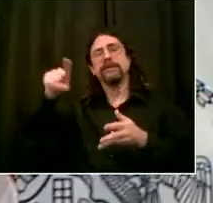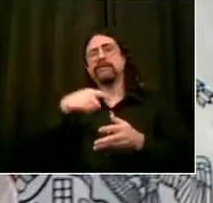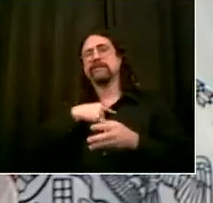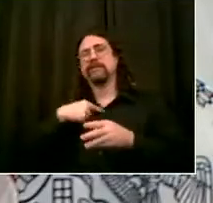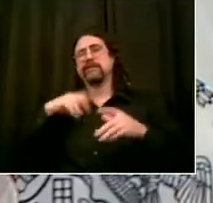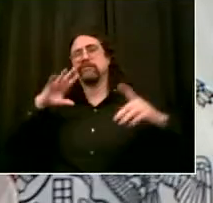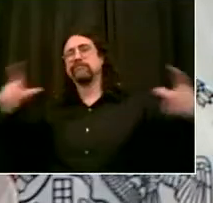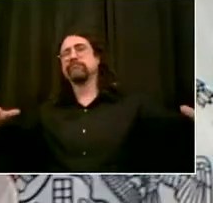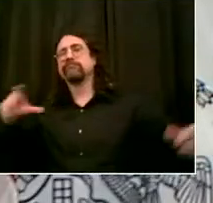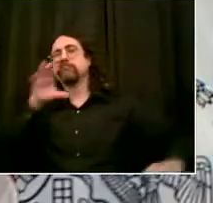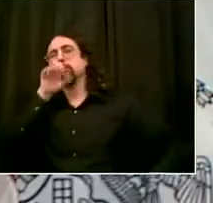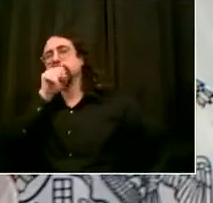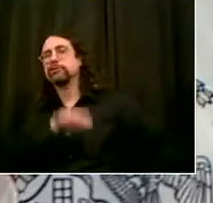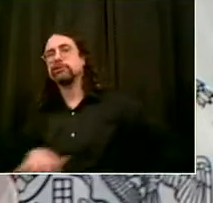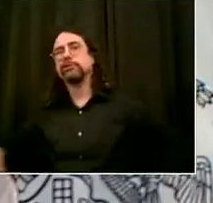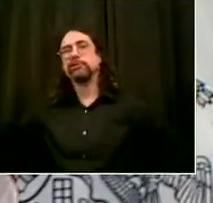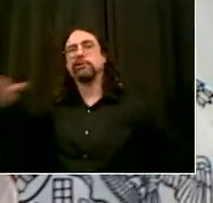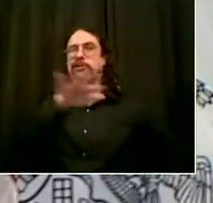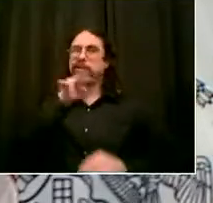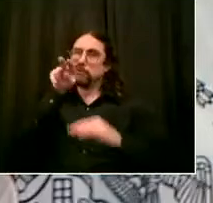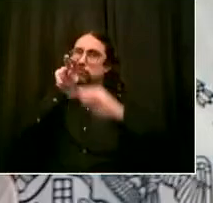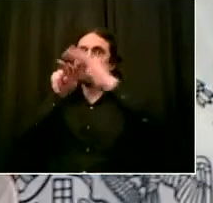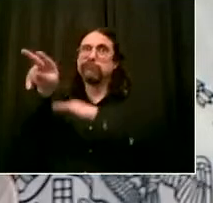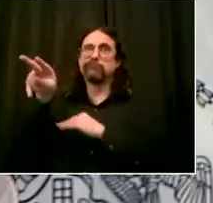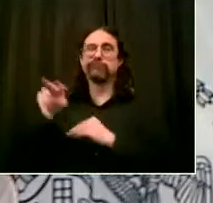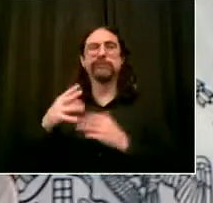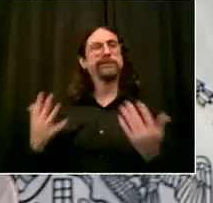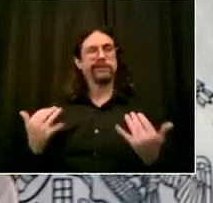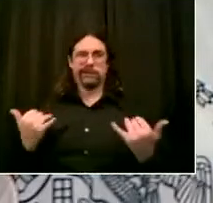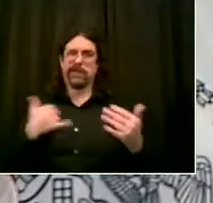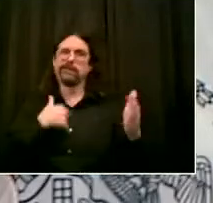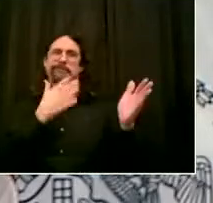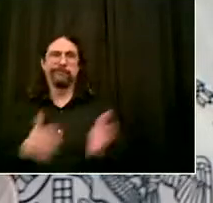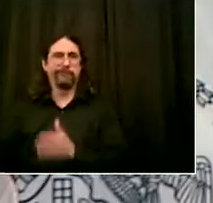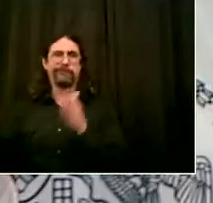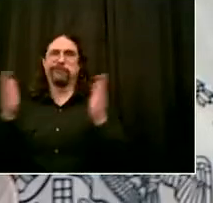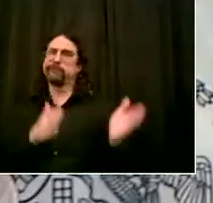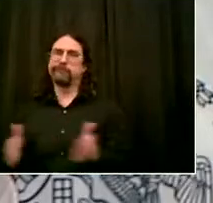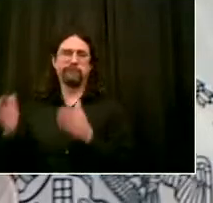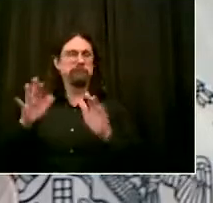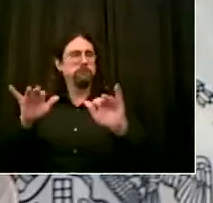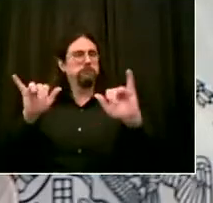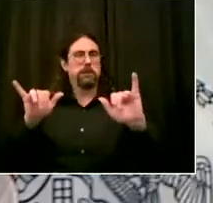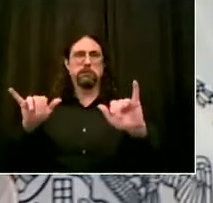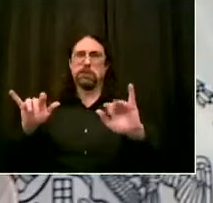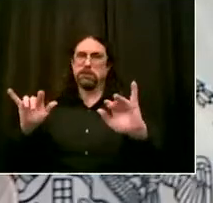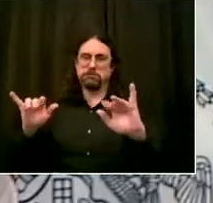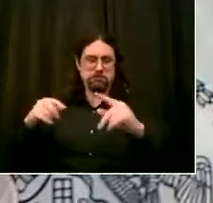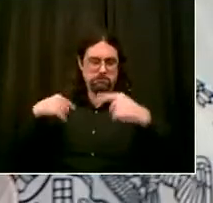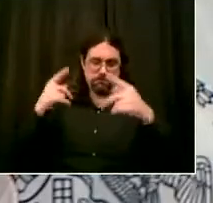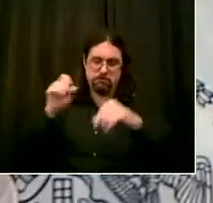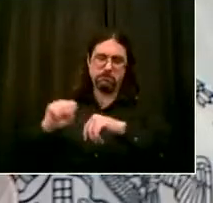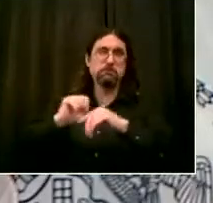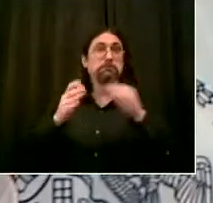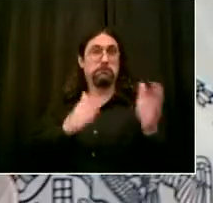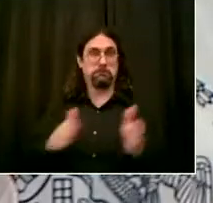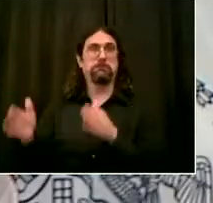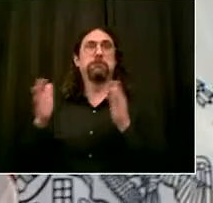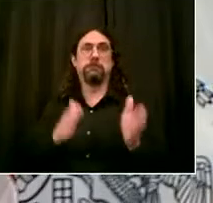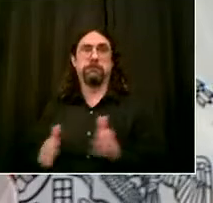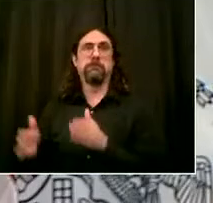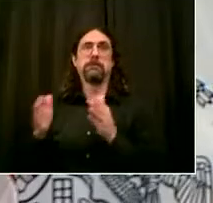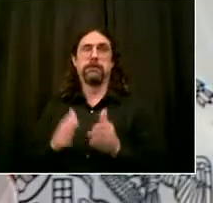to go focus on the schools that we would reopen first and again that begins with District 75 with our special